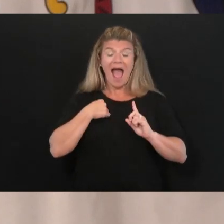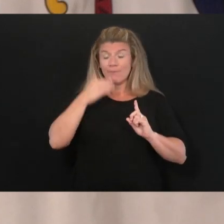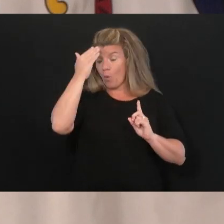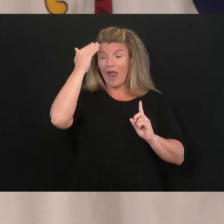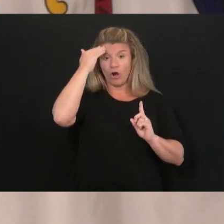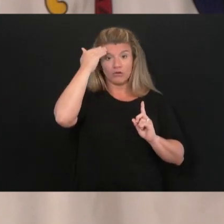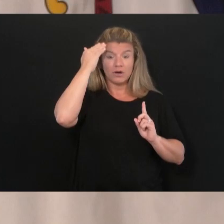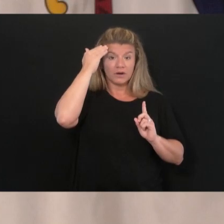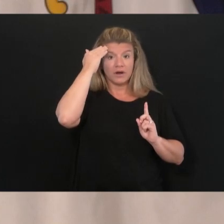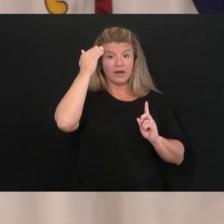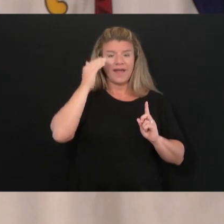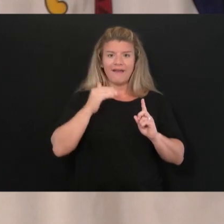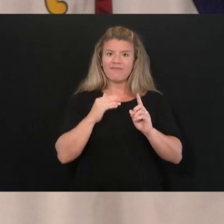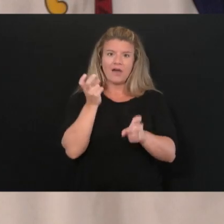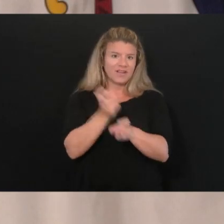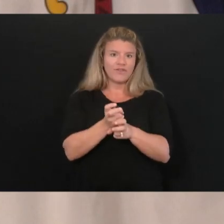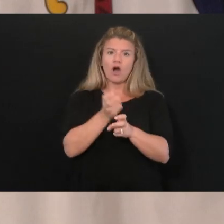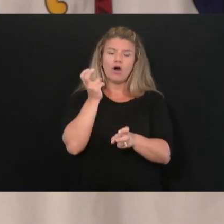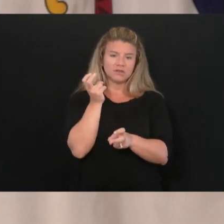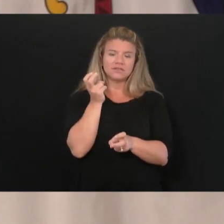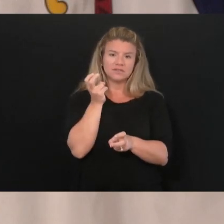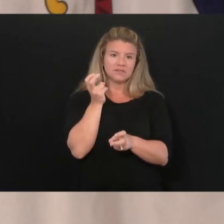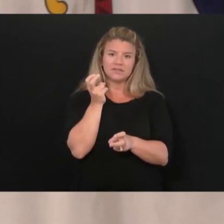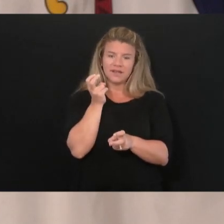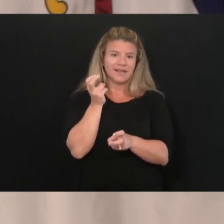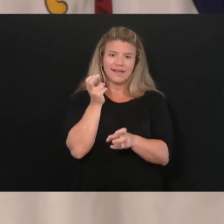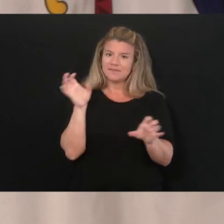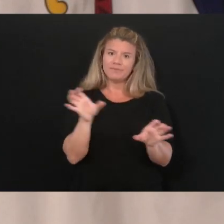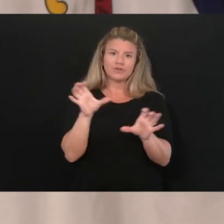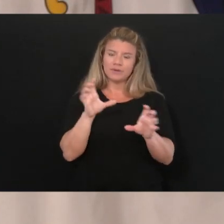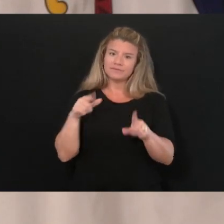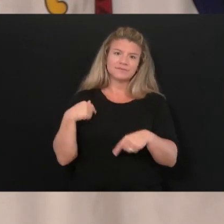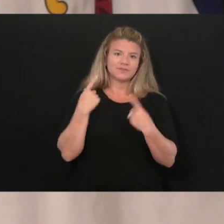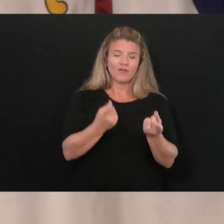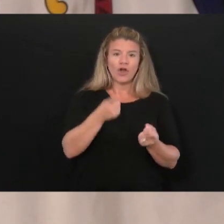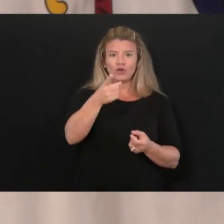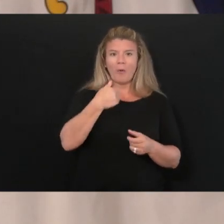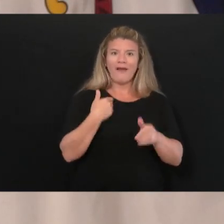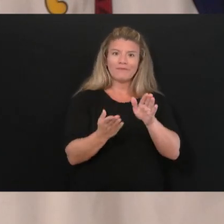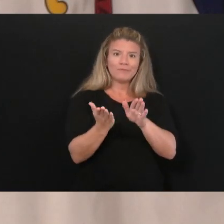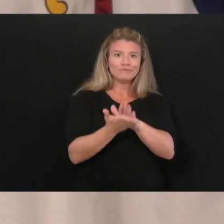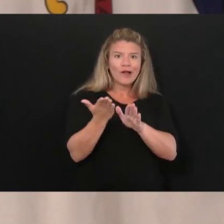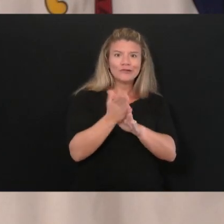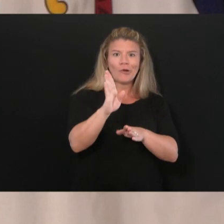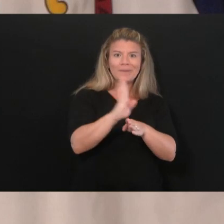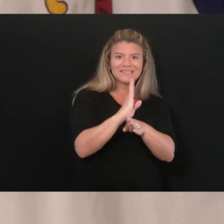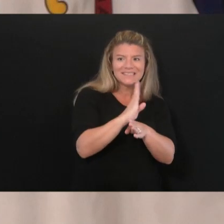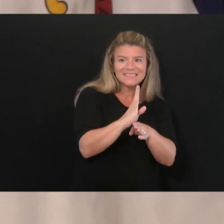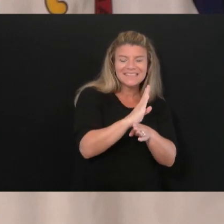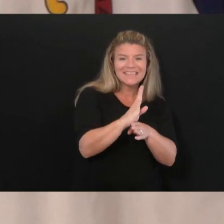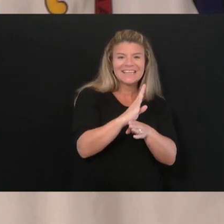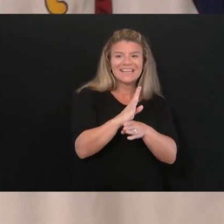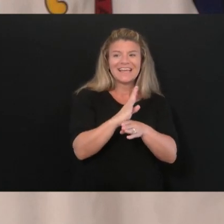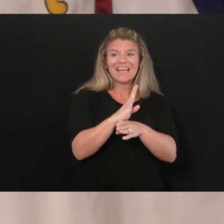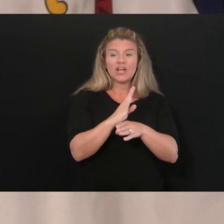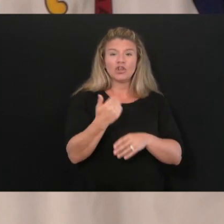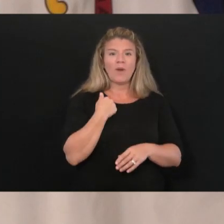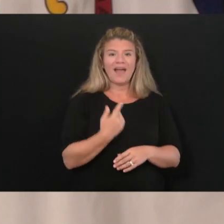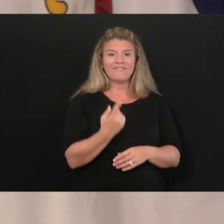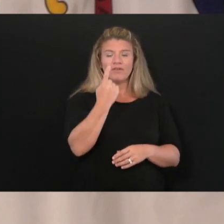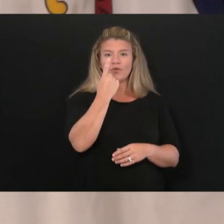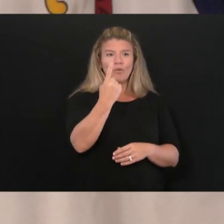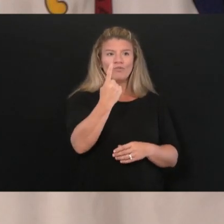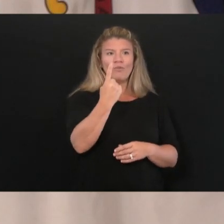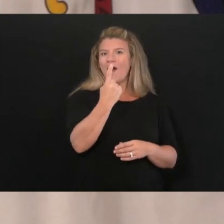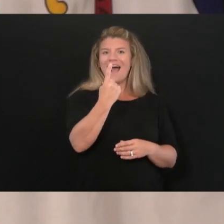aware of how difficult it is to run a business, with one hand tied behind your